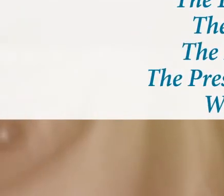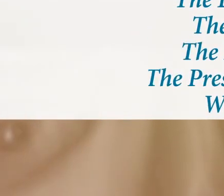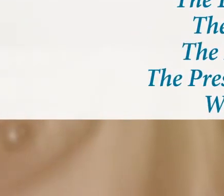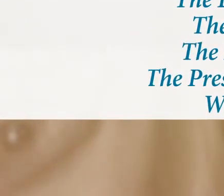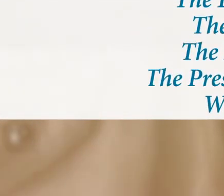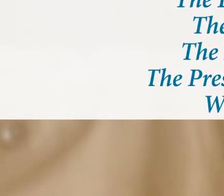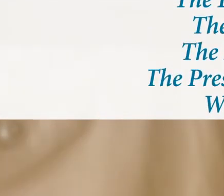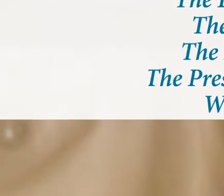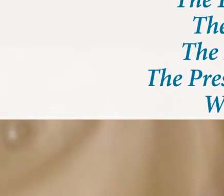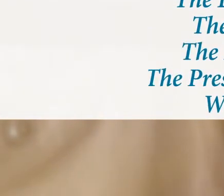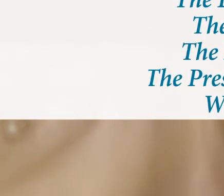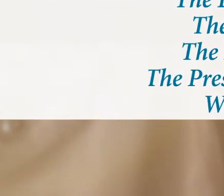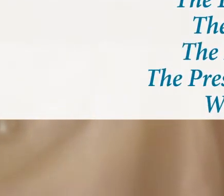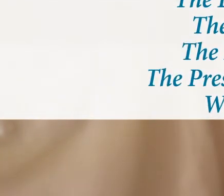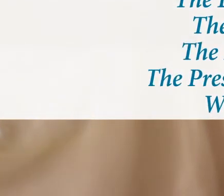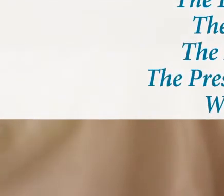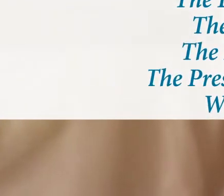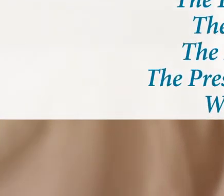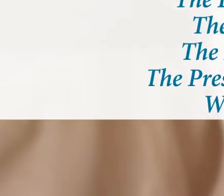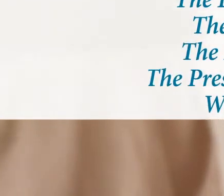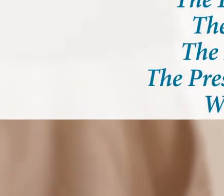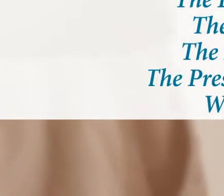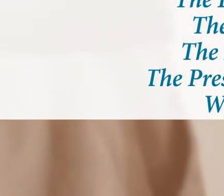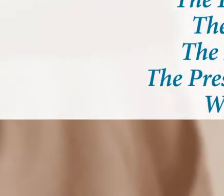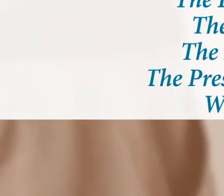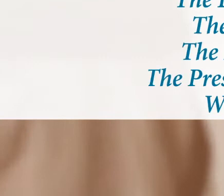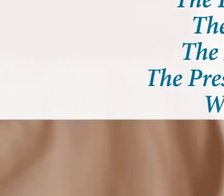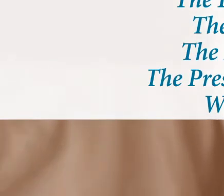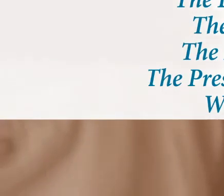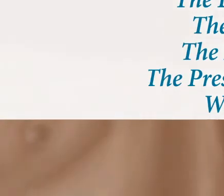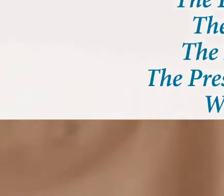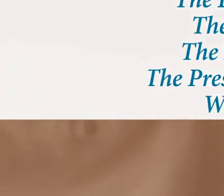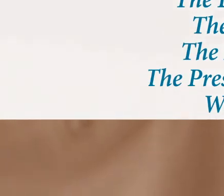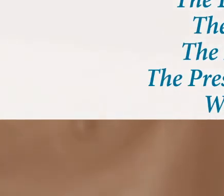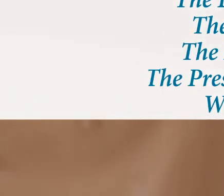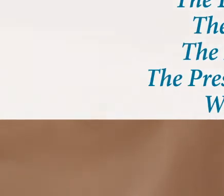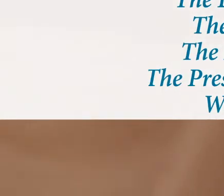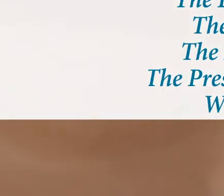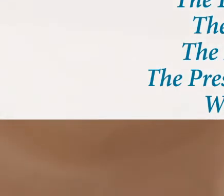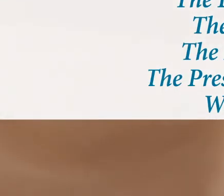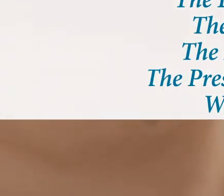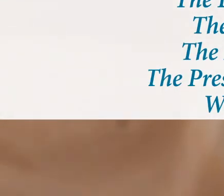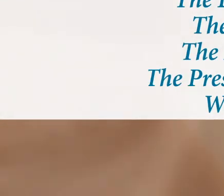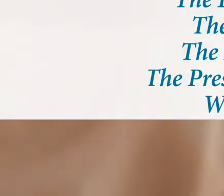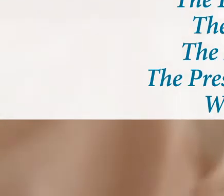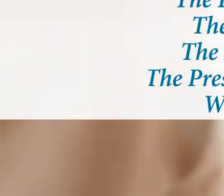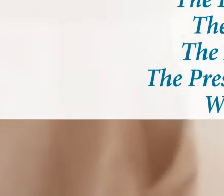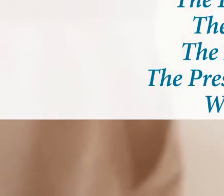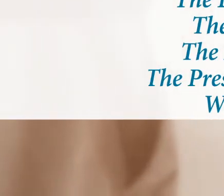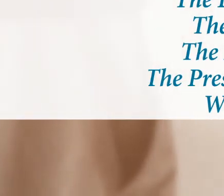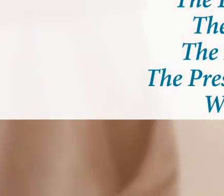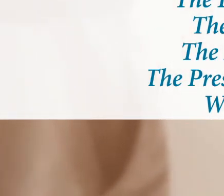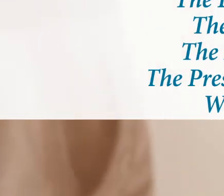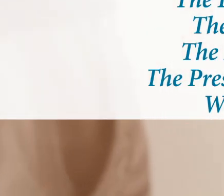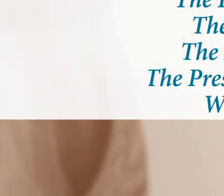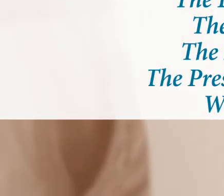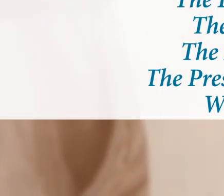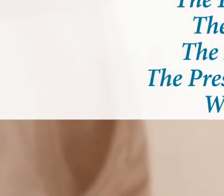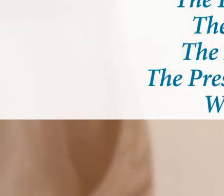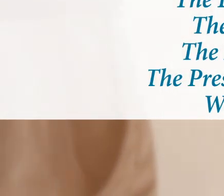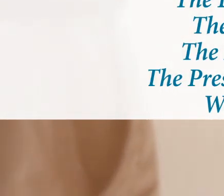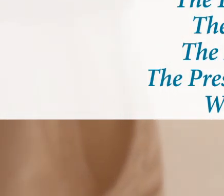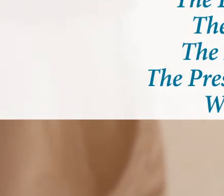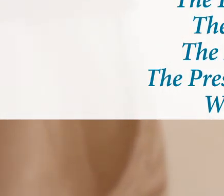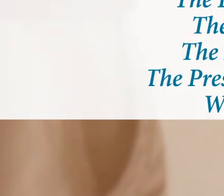The power of God protects us. And the presence of God watches over us. Wherever we are,